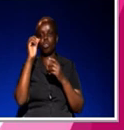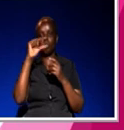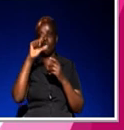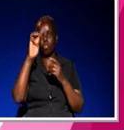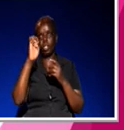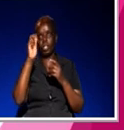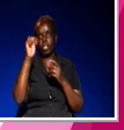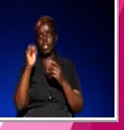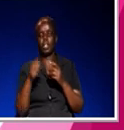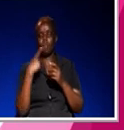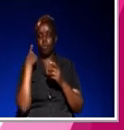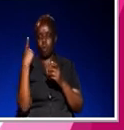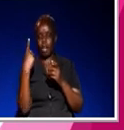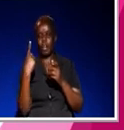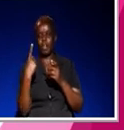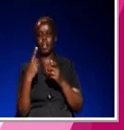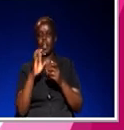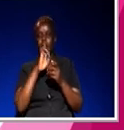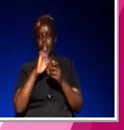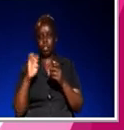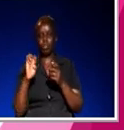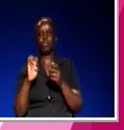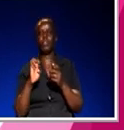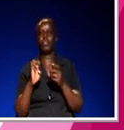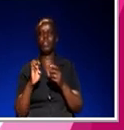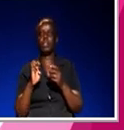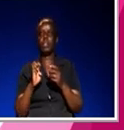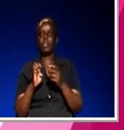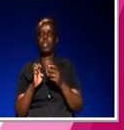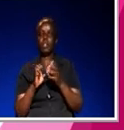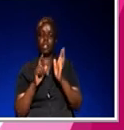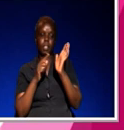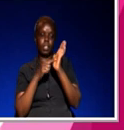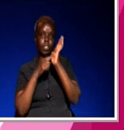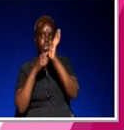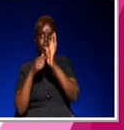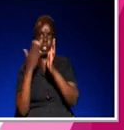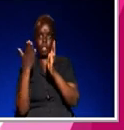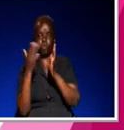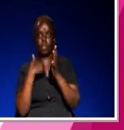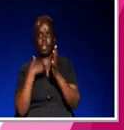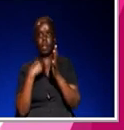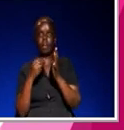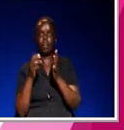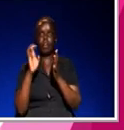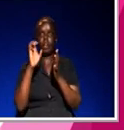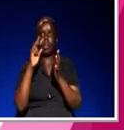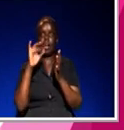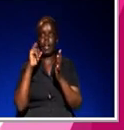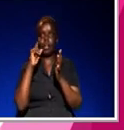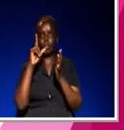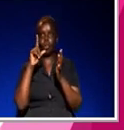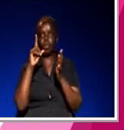hydrogen has only 1 electron. So let's look at from the diagram of the screen. We have hydrogen there. We having it has